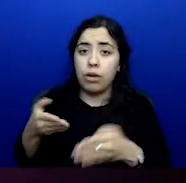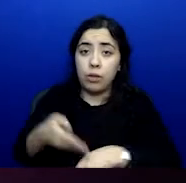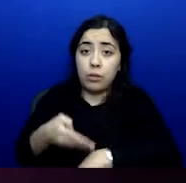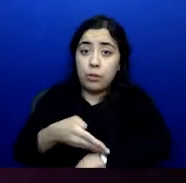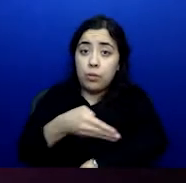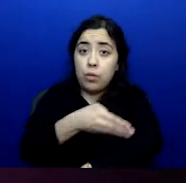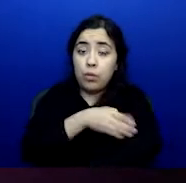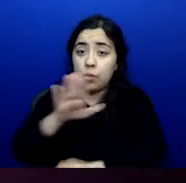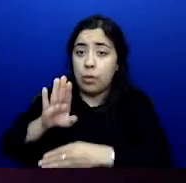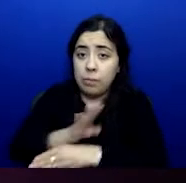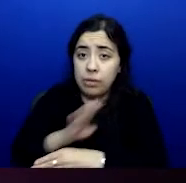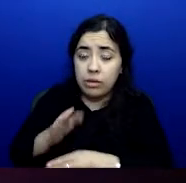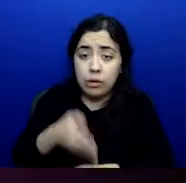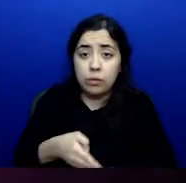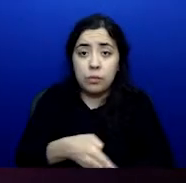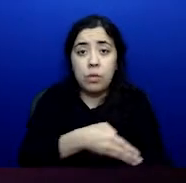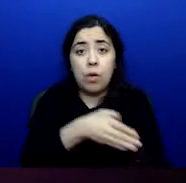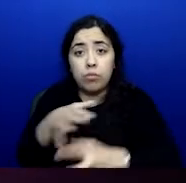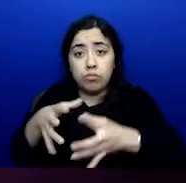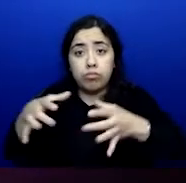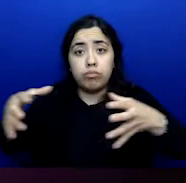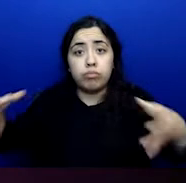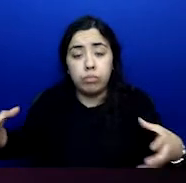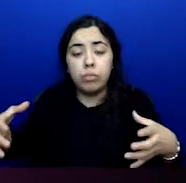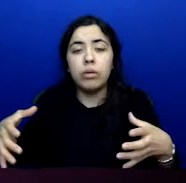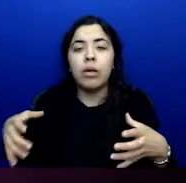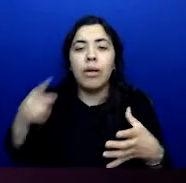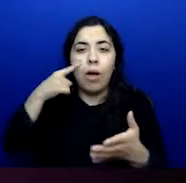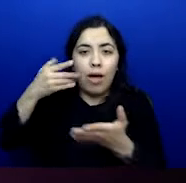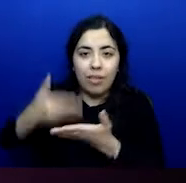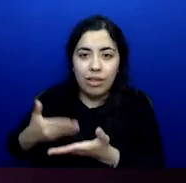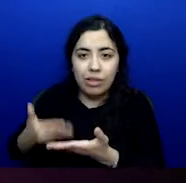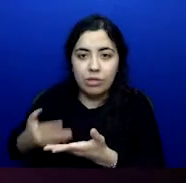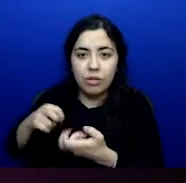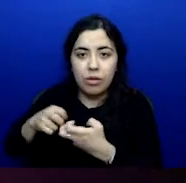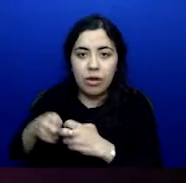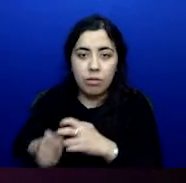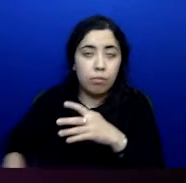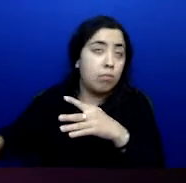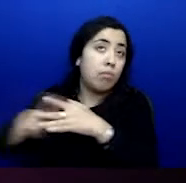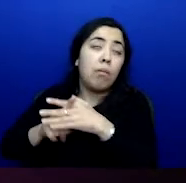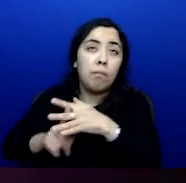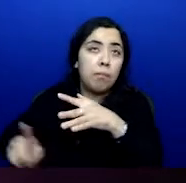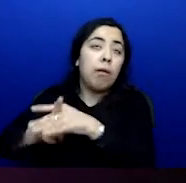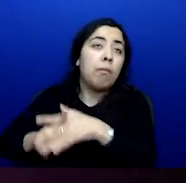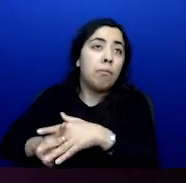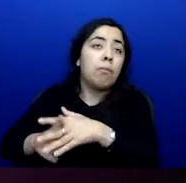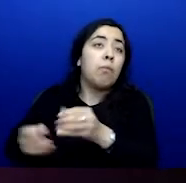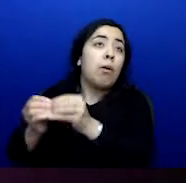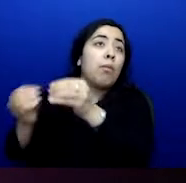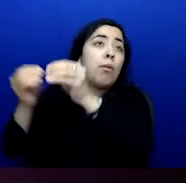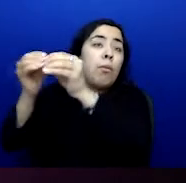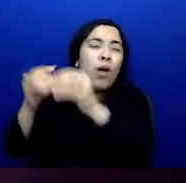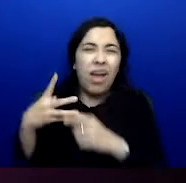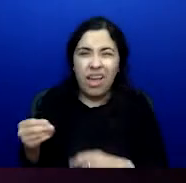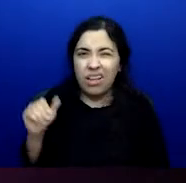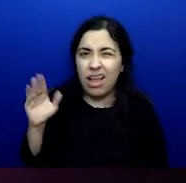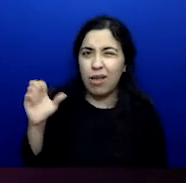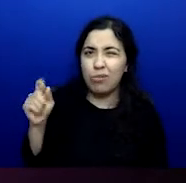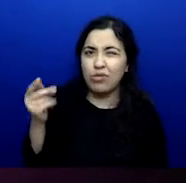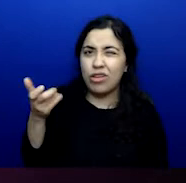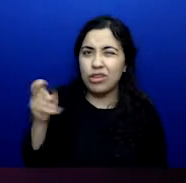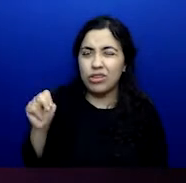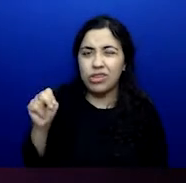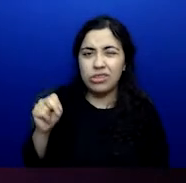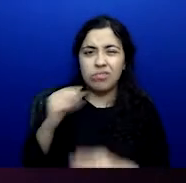grows, the requirements around authentication explode and abstractions just get in your way. And so this is